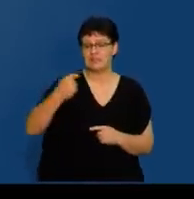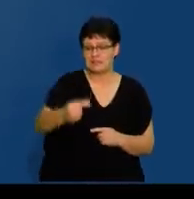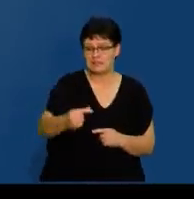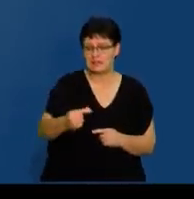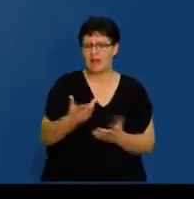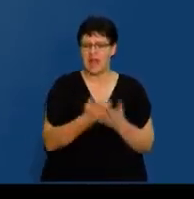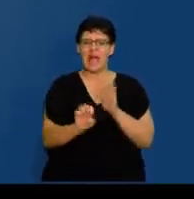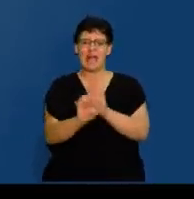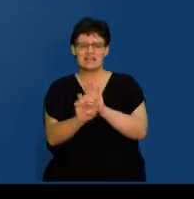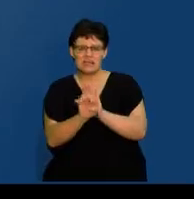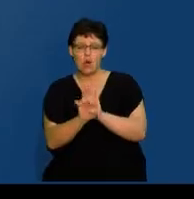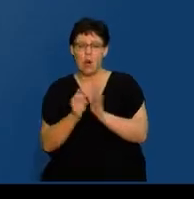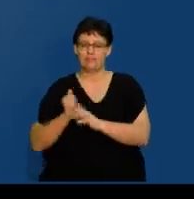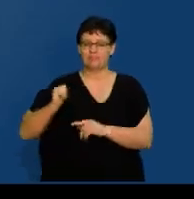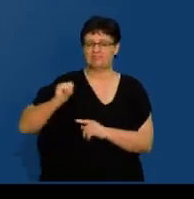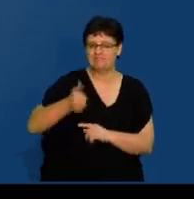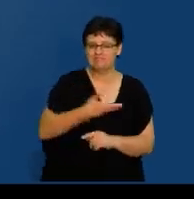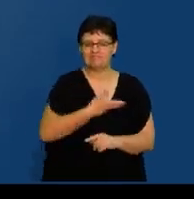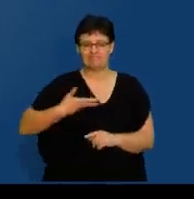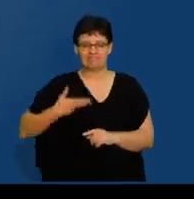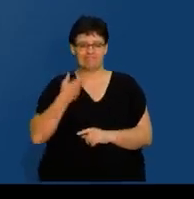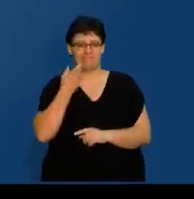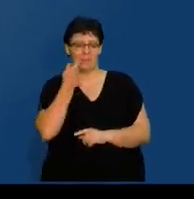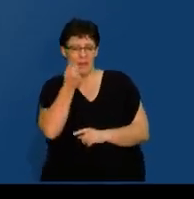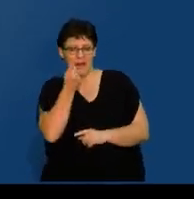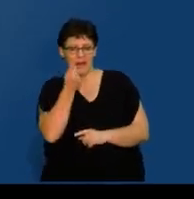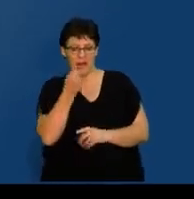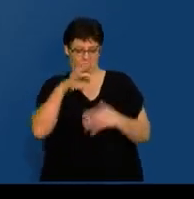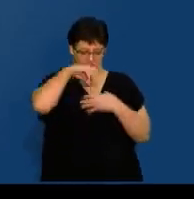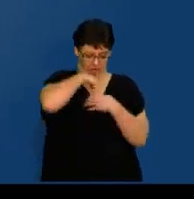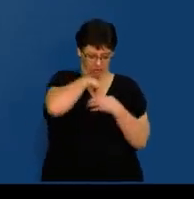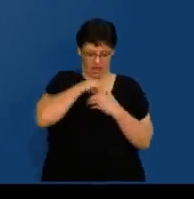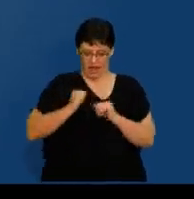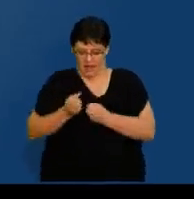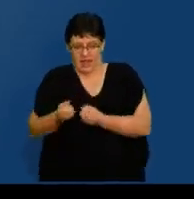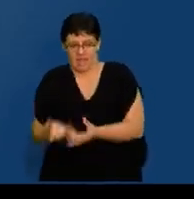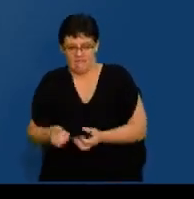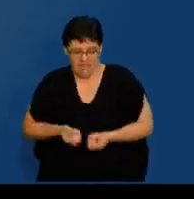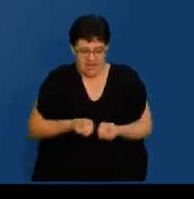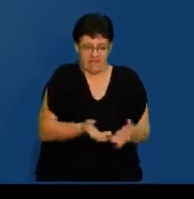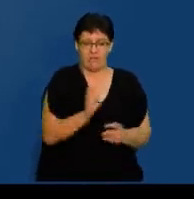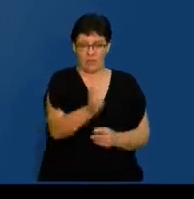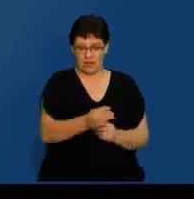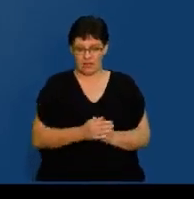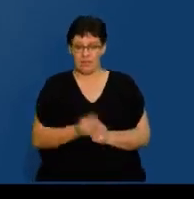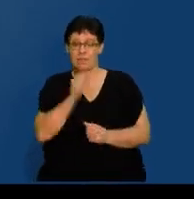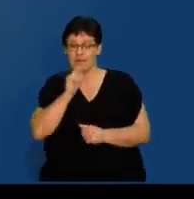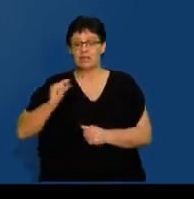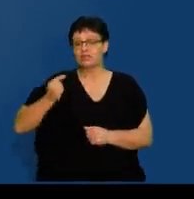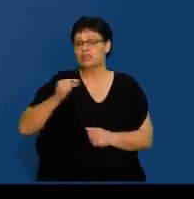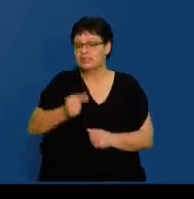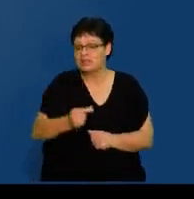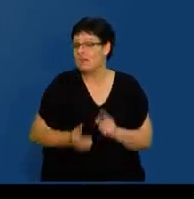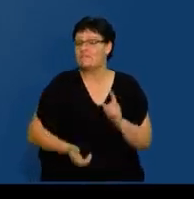contain examples of the inheritance of sex-linked characteristics. And remember, we mean that these genes are